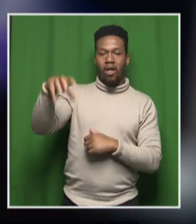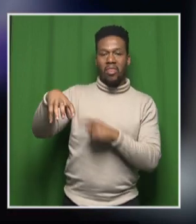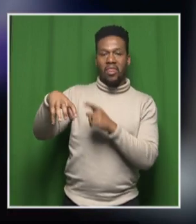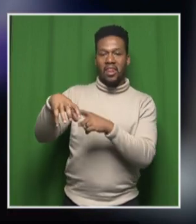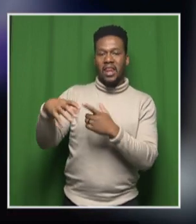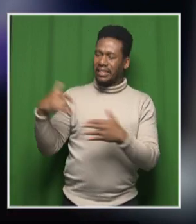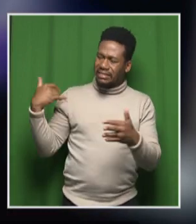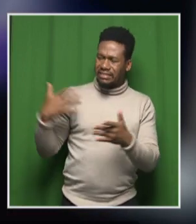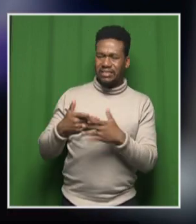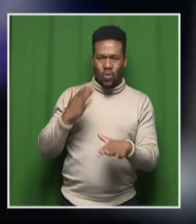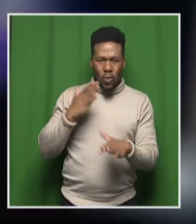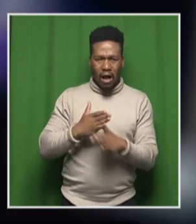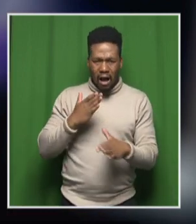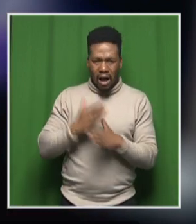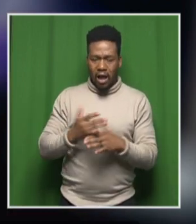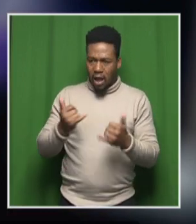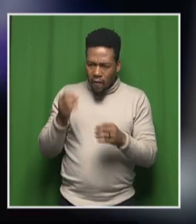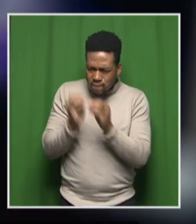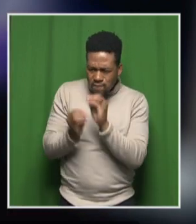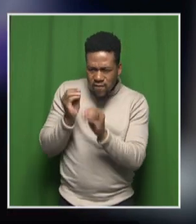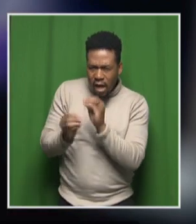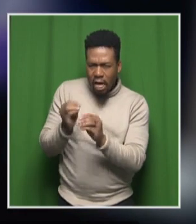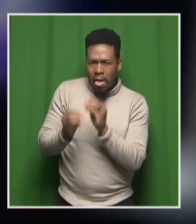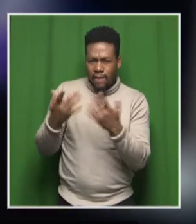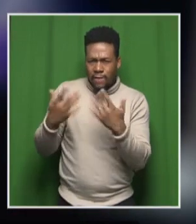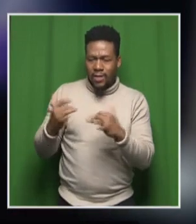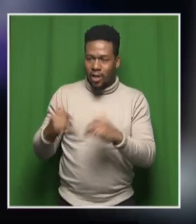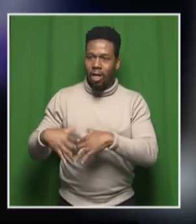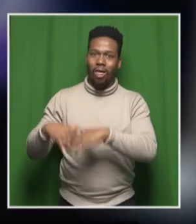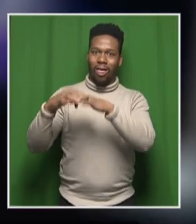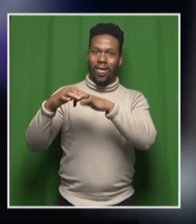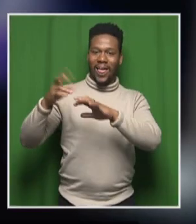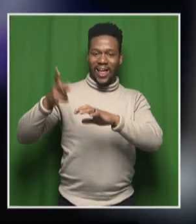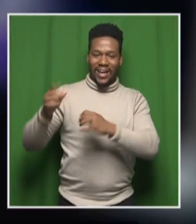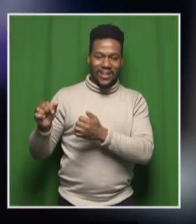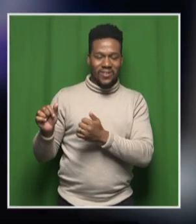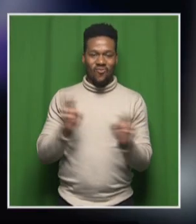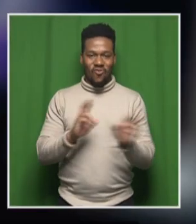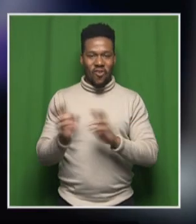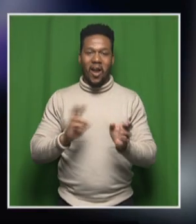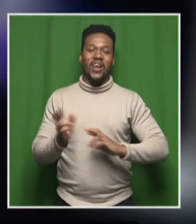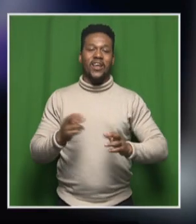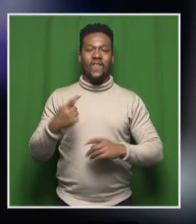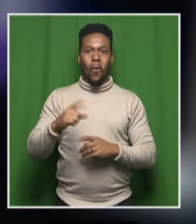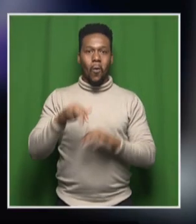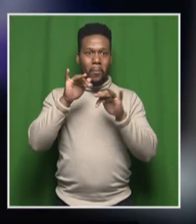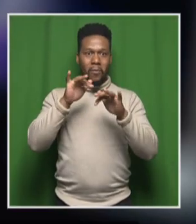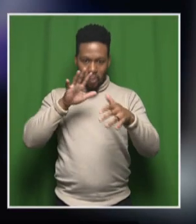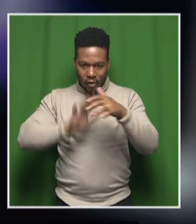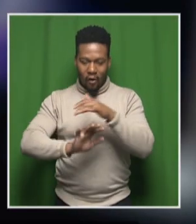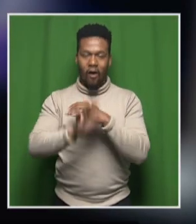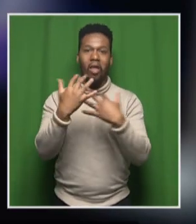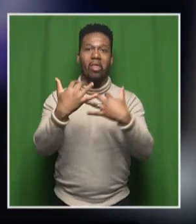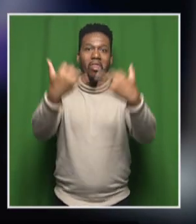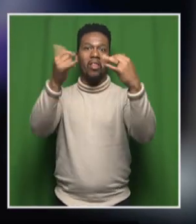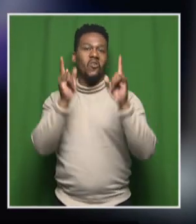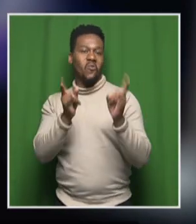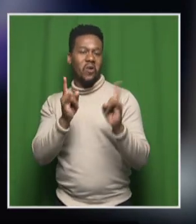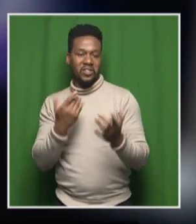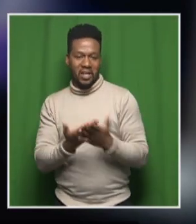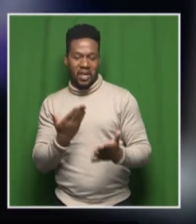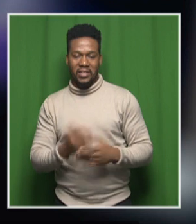and dedication, the drama factory is now back on track and ready to dazzle audiences once again, with an exciting lineup of productions in store.